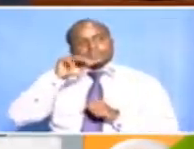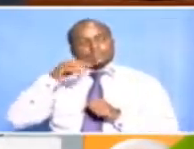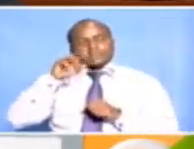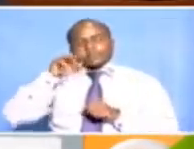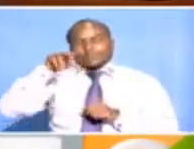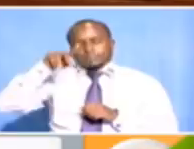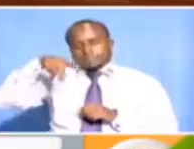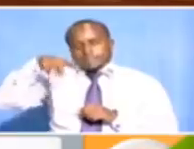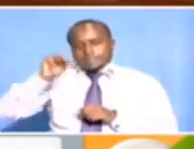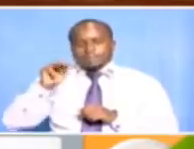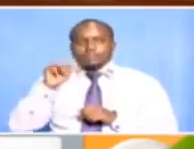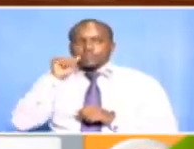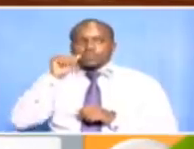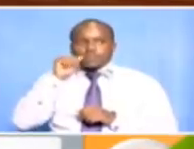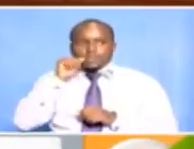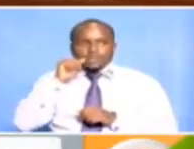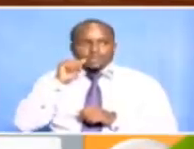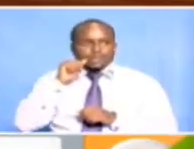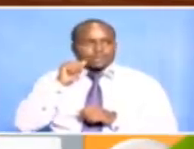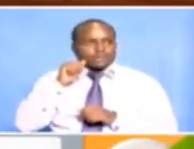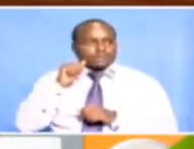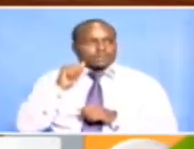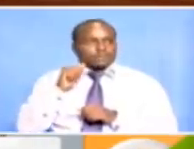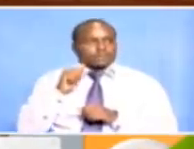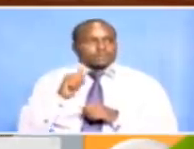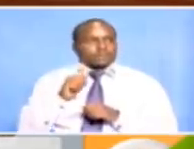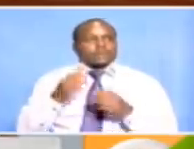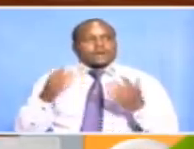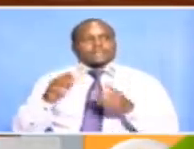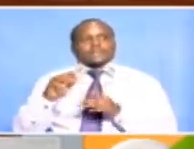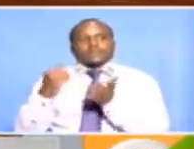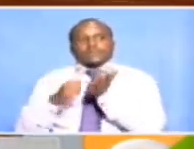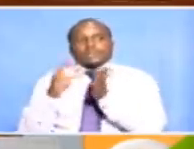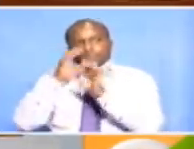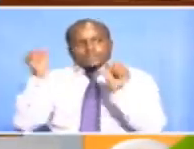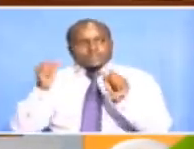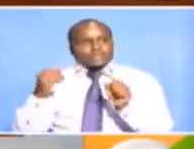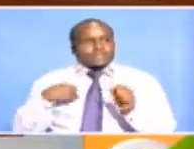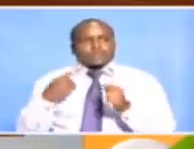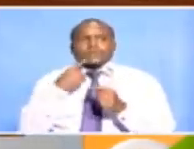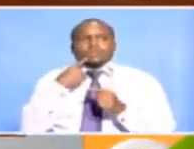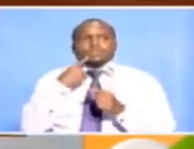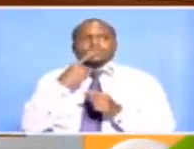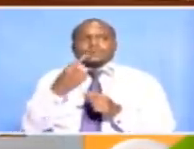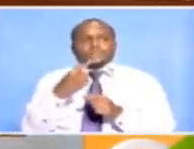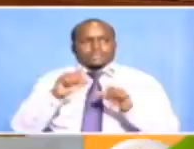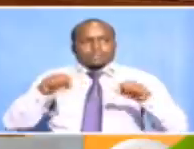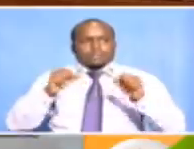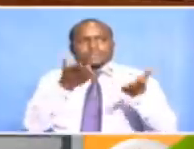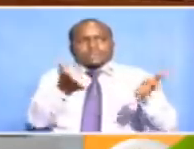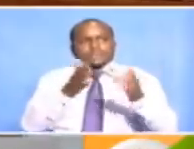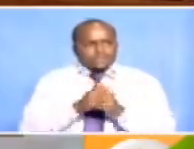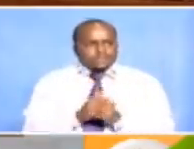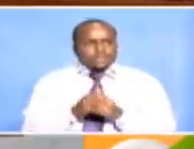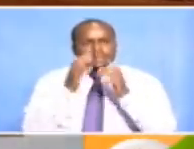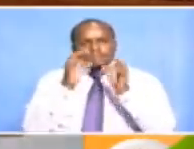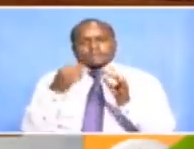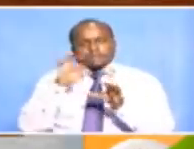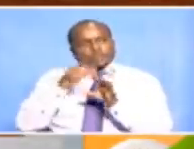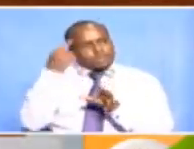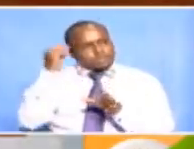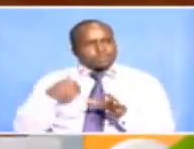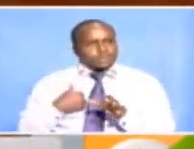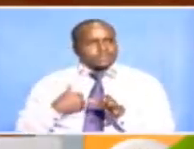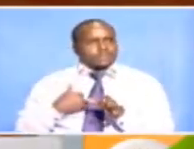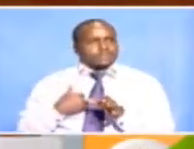yeah? Another Museveni president, Anaishi Kempinski, then we have 100 Boda Boda house at that hotel. Even if they voted for me, I've been